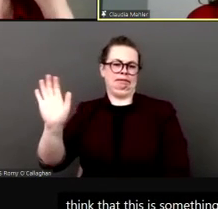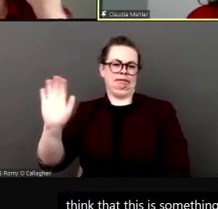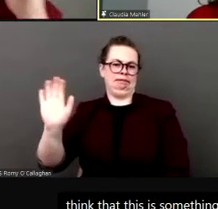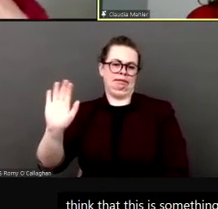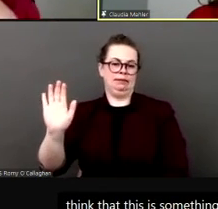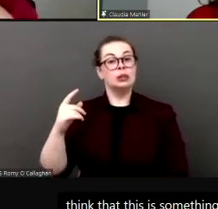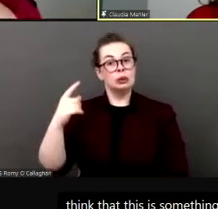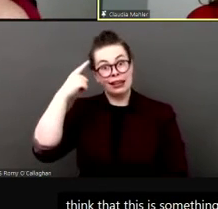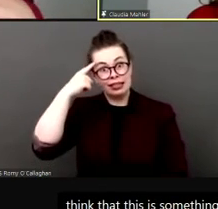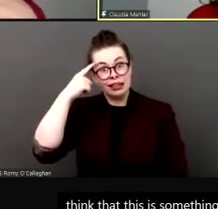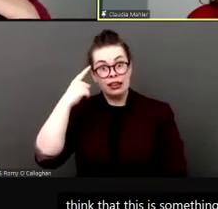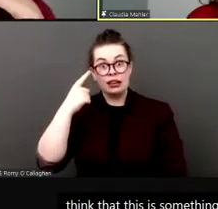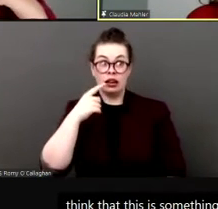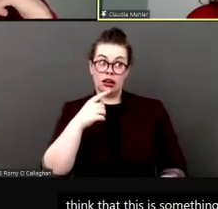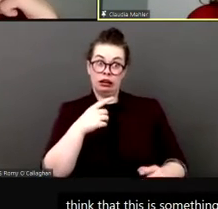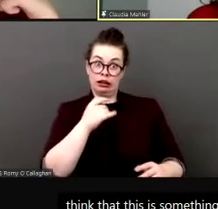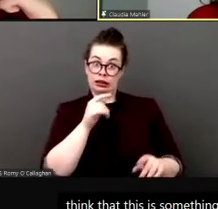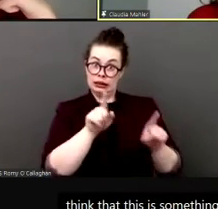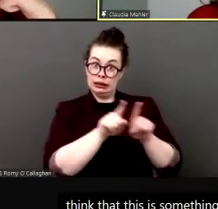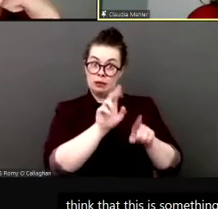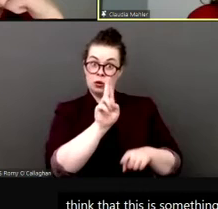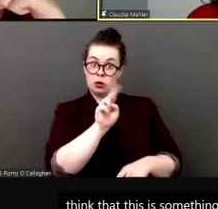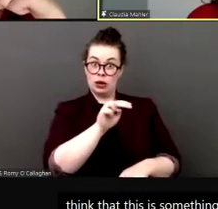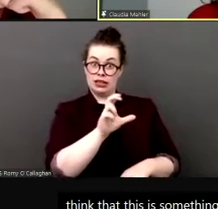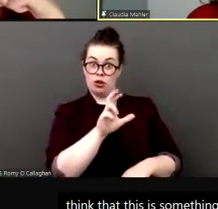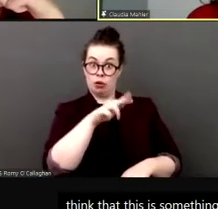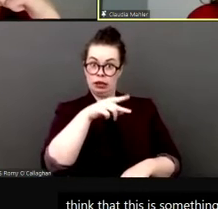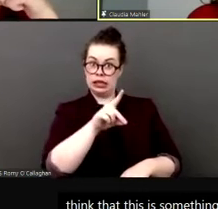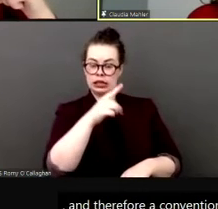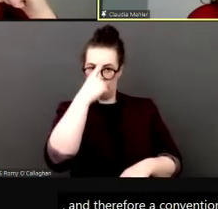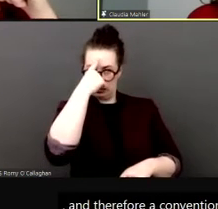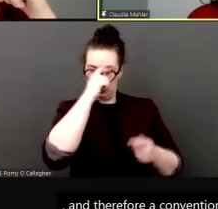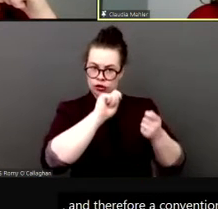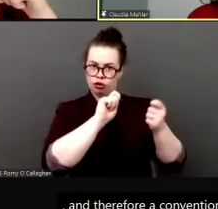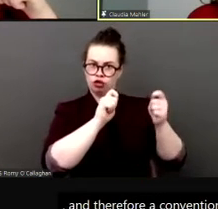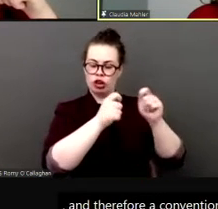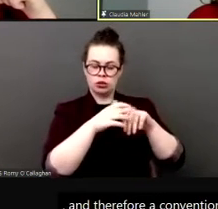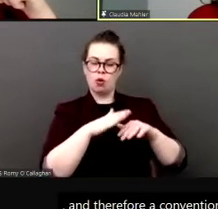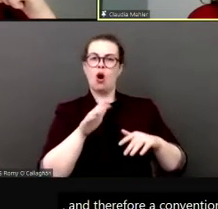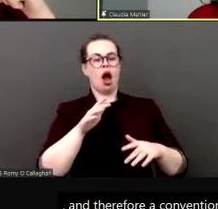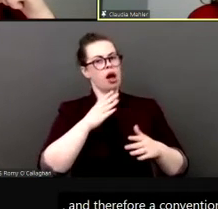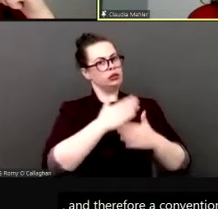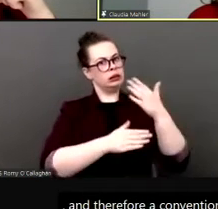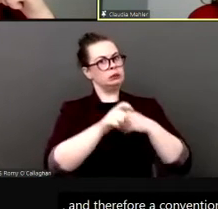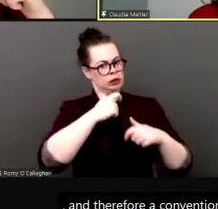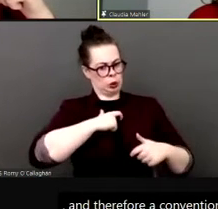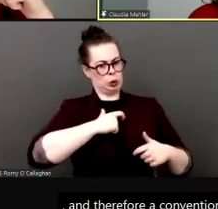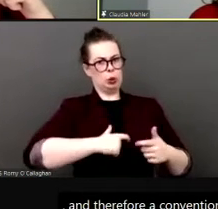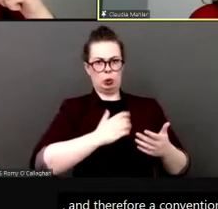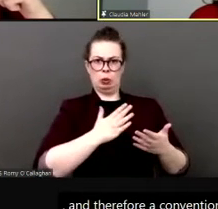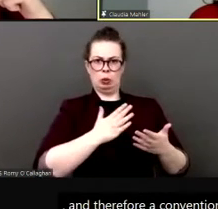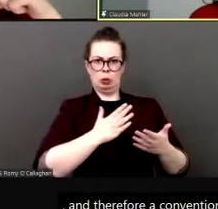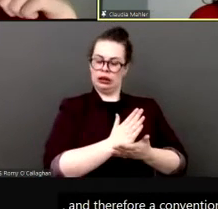the major instrument to change these narratives in this regard. Thank you.